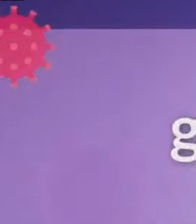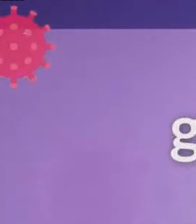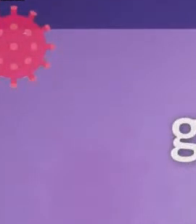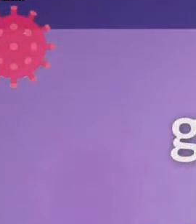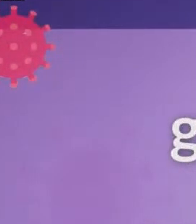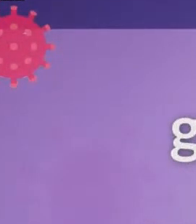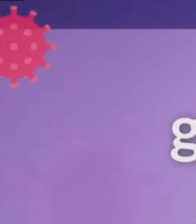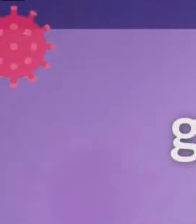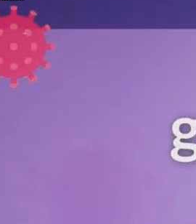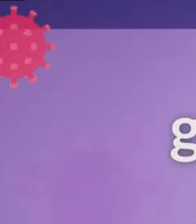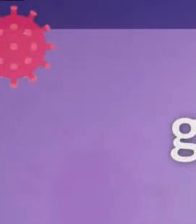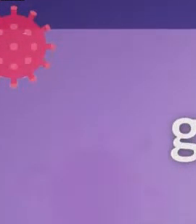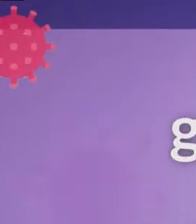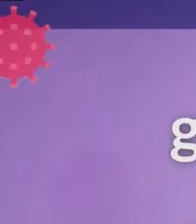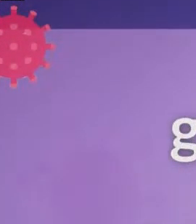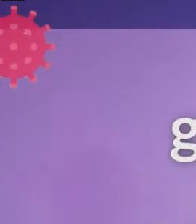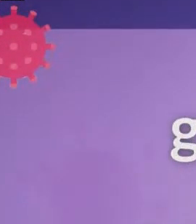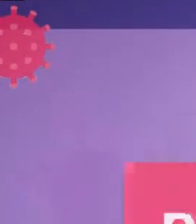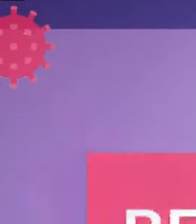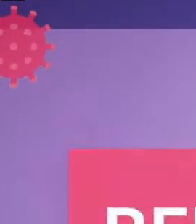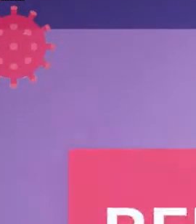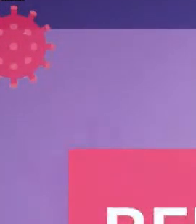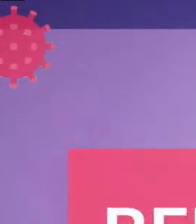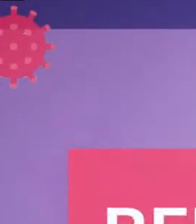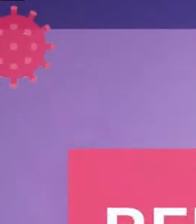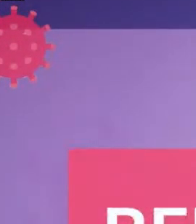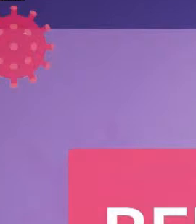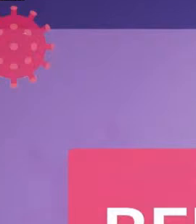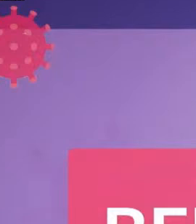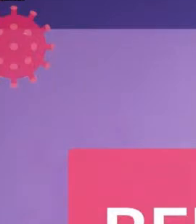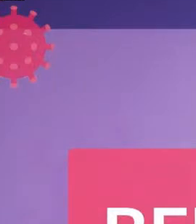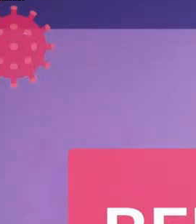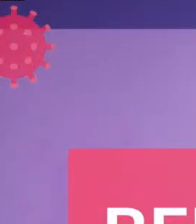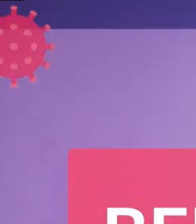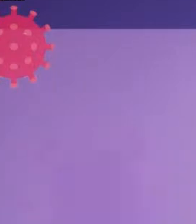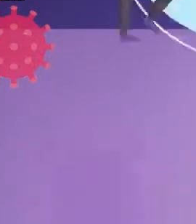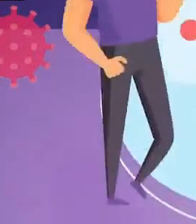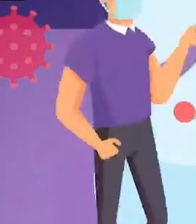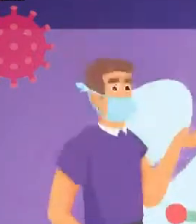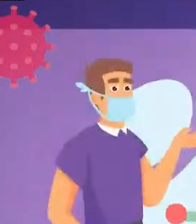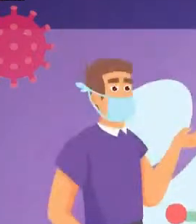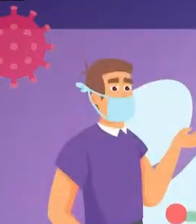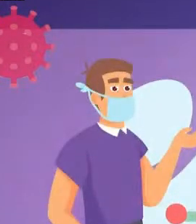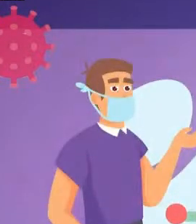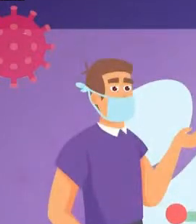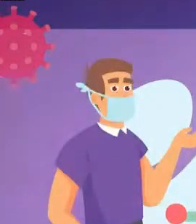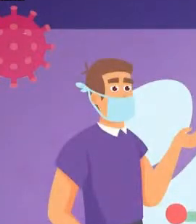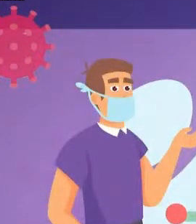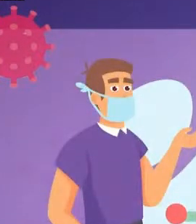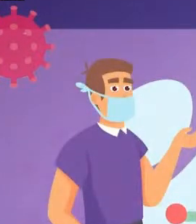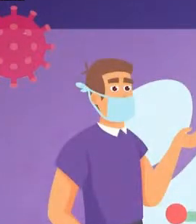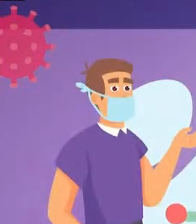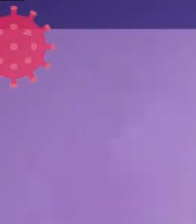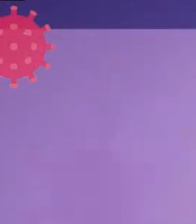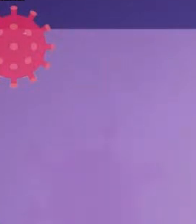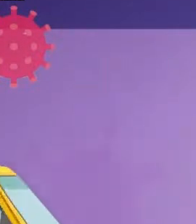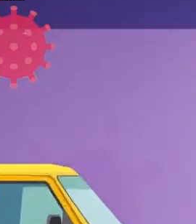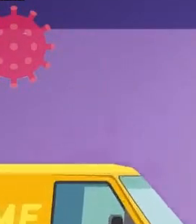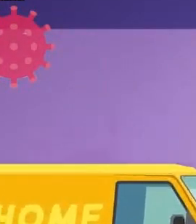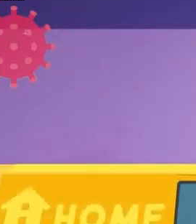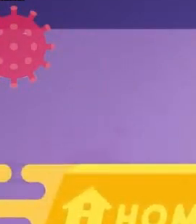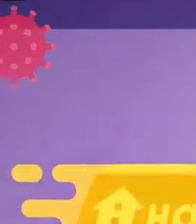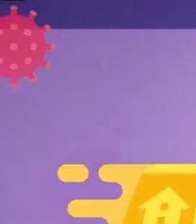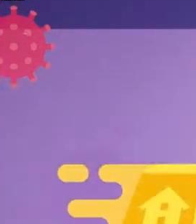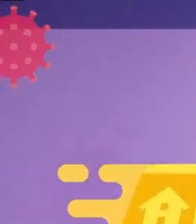grocery shopping during the COVID-19 pandemic. Before you go to the store, consider whether you really need to go shopping.